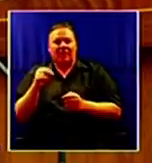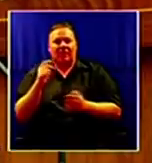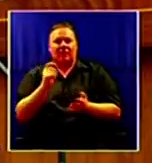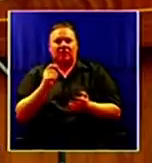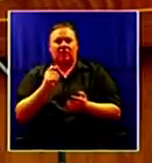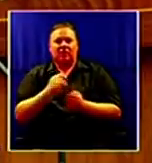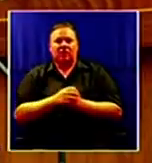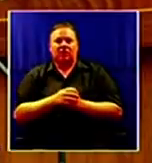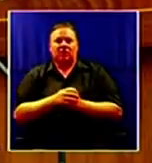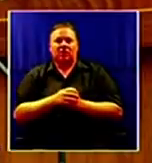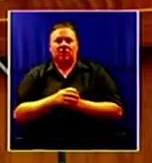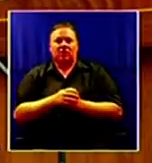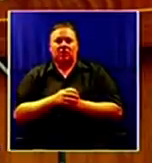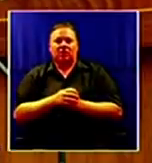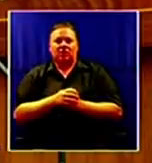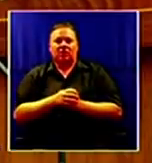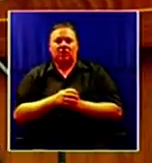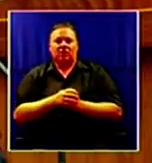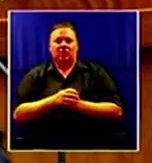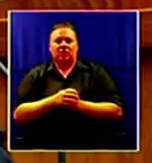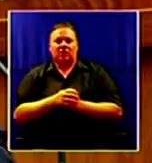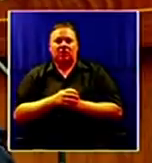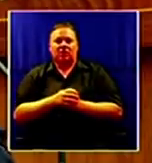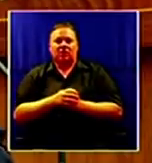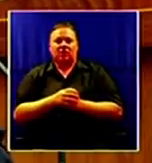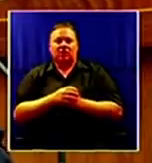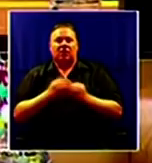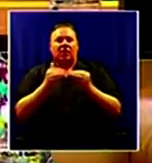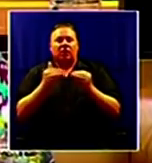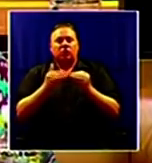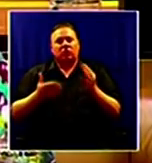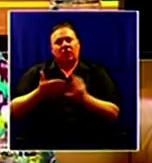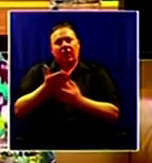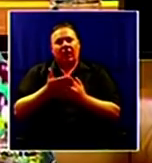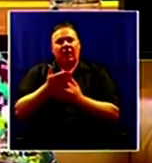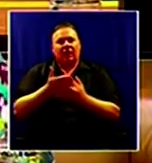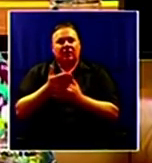achieve redress and equitable access to land.